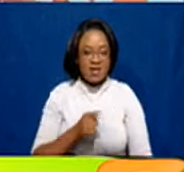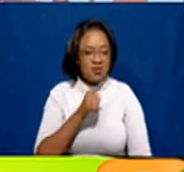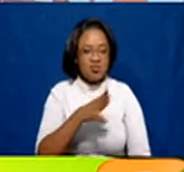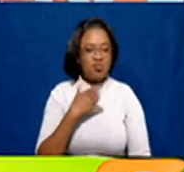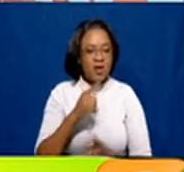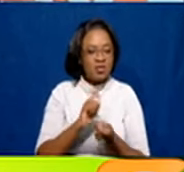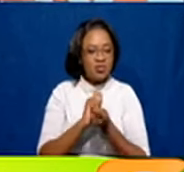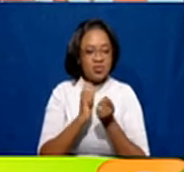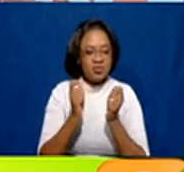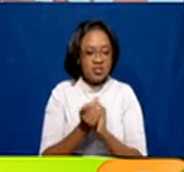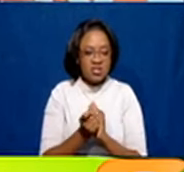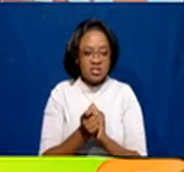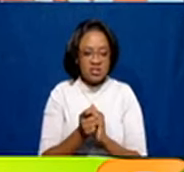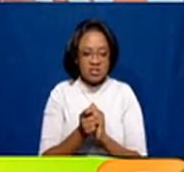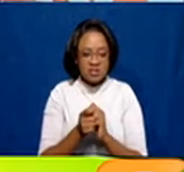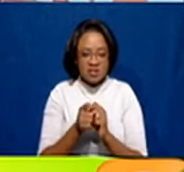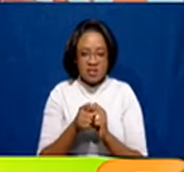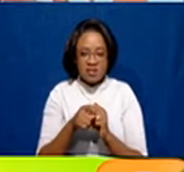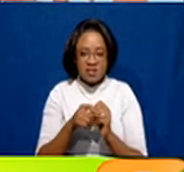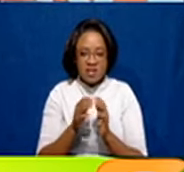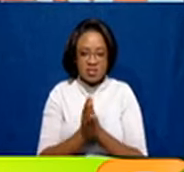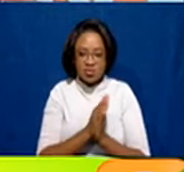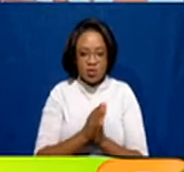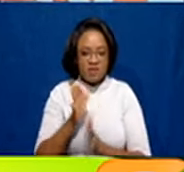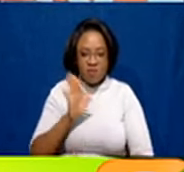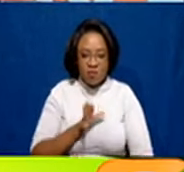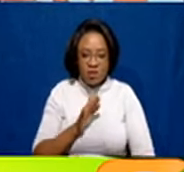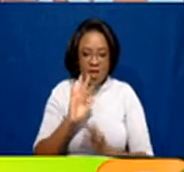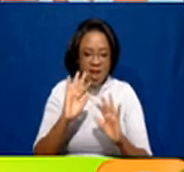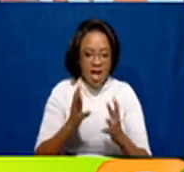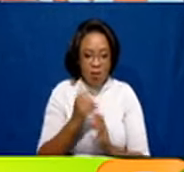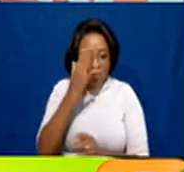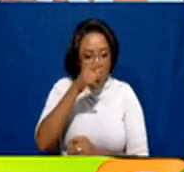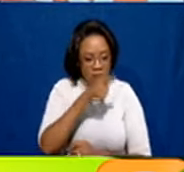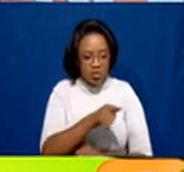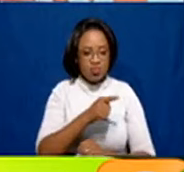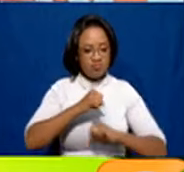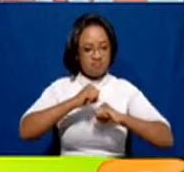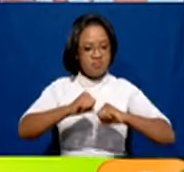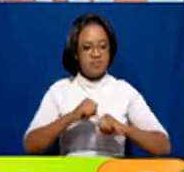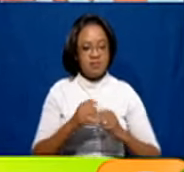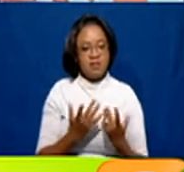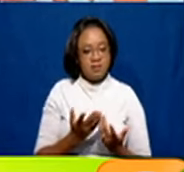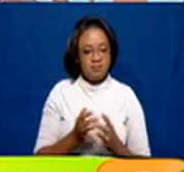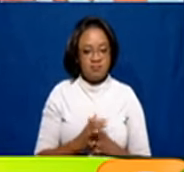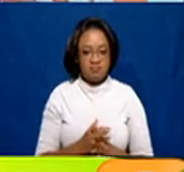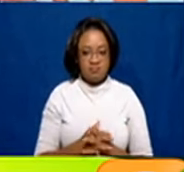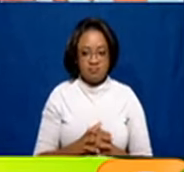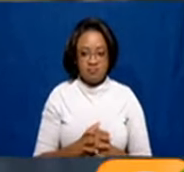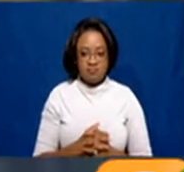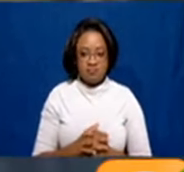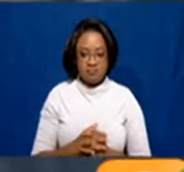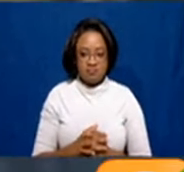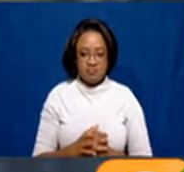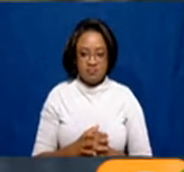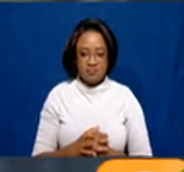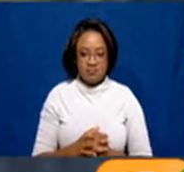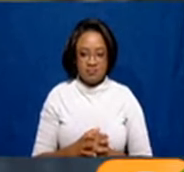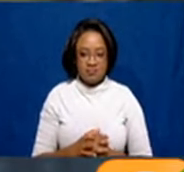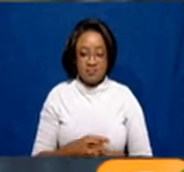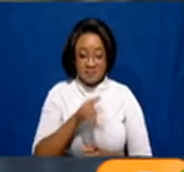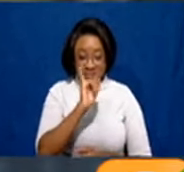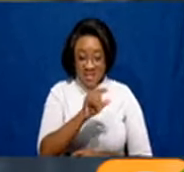change the narrative of women and being one who holds the platform that you do? That's a very, very